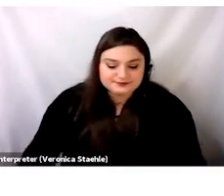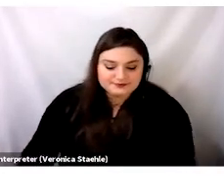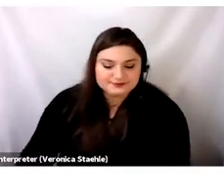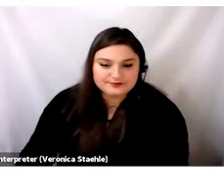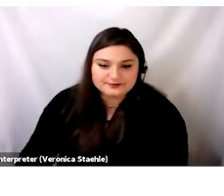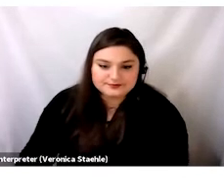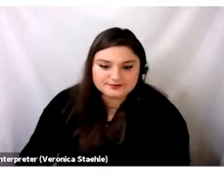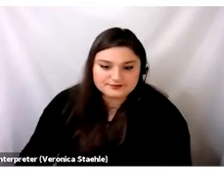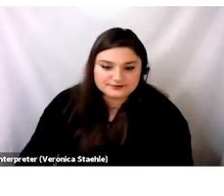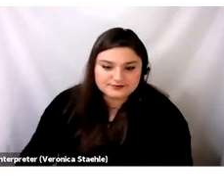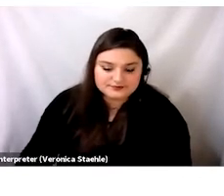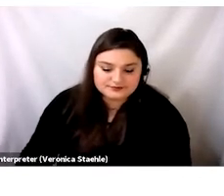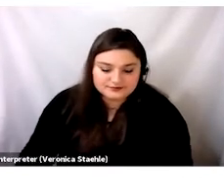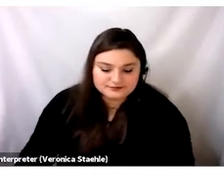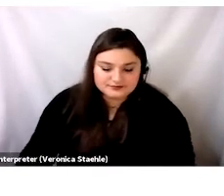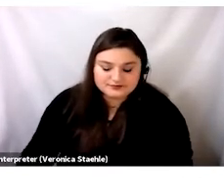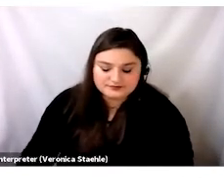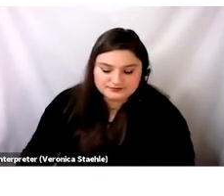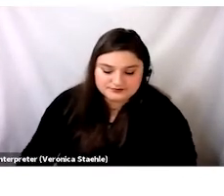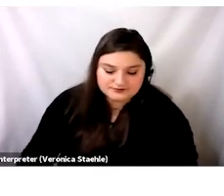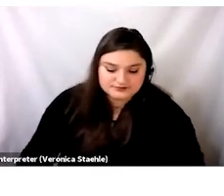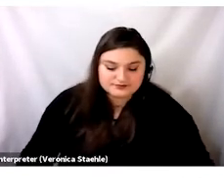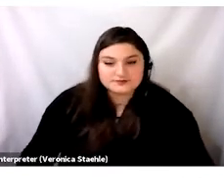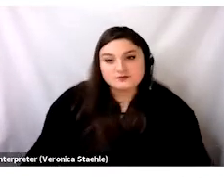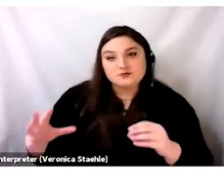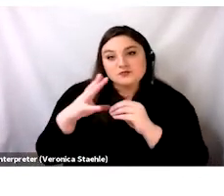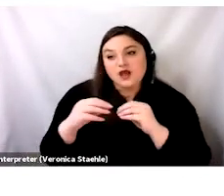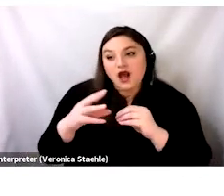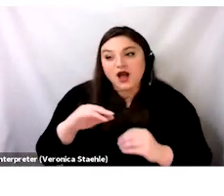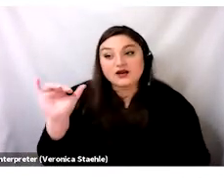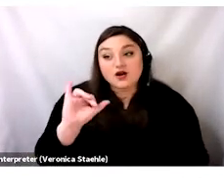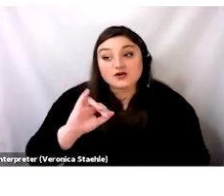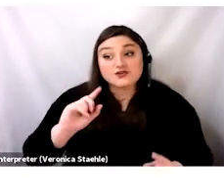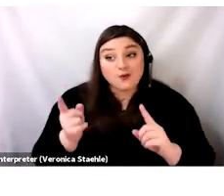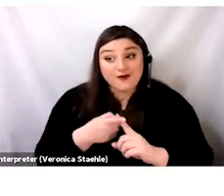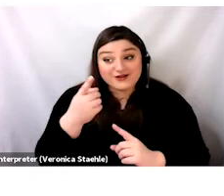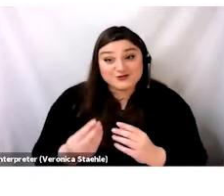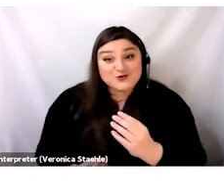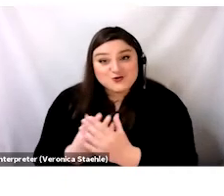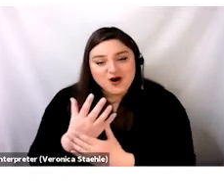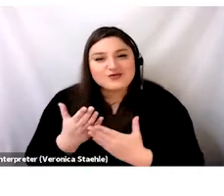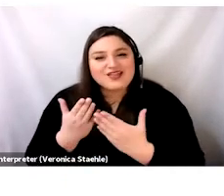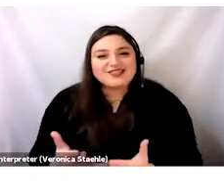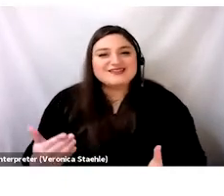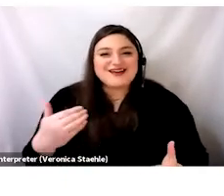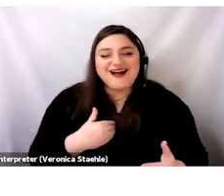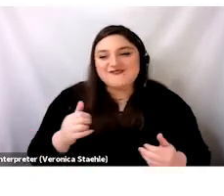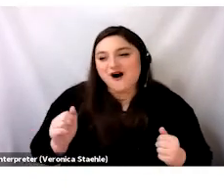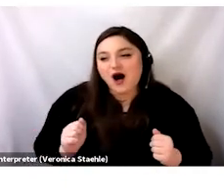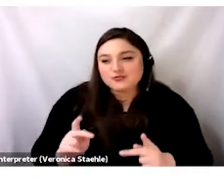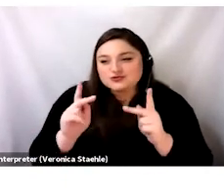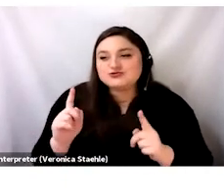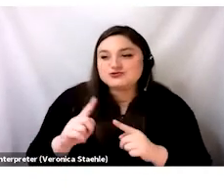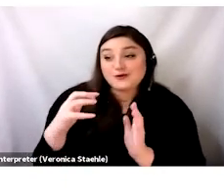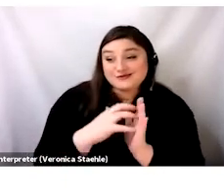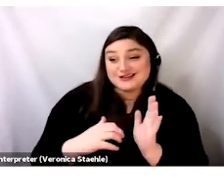Additionally, cotton specifically, when you're cultivating it on large scale, there is the opportunity to till too much.